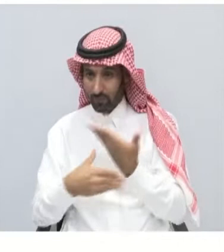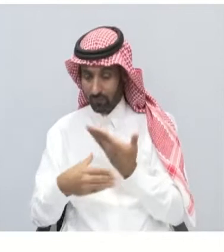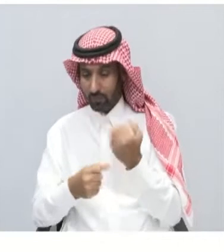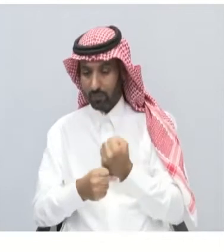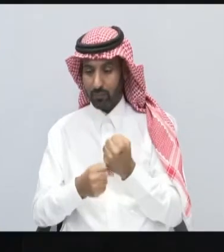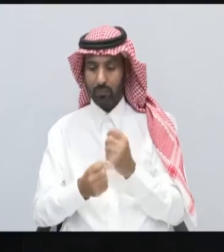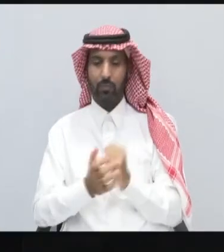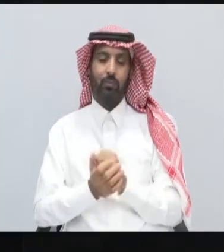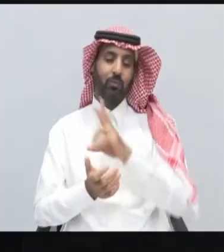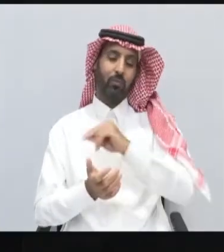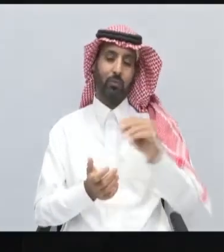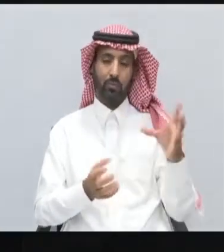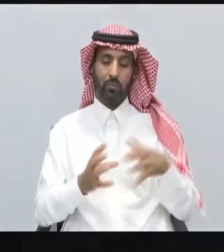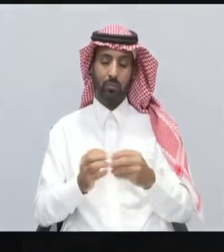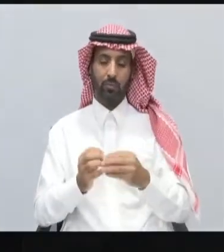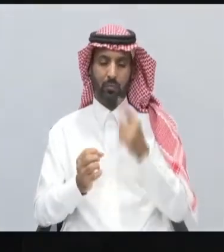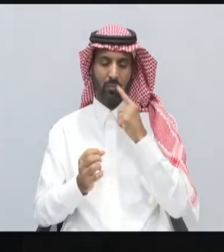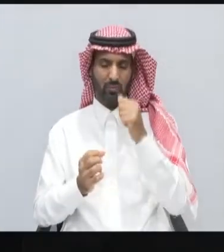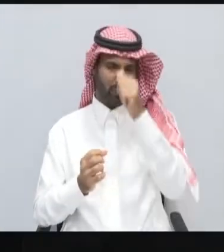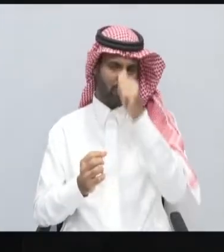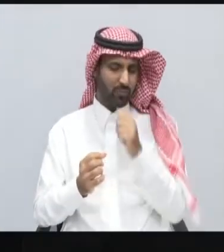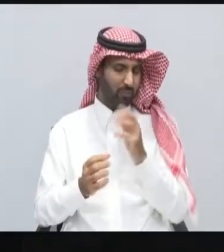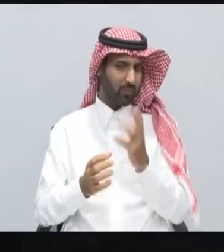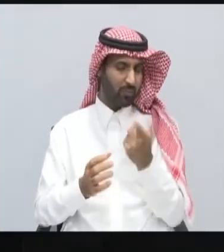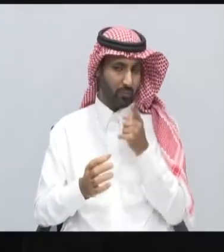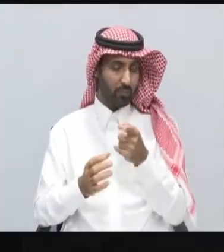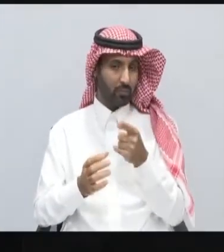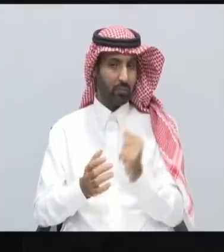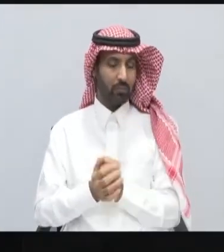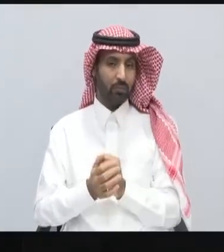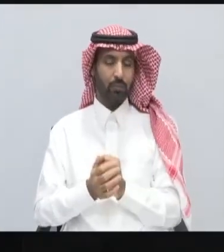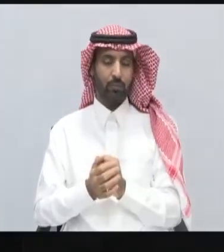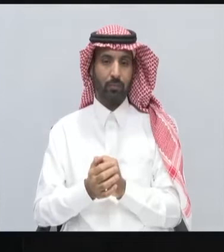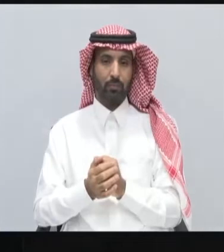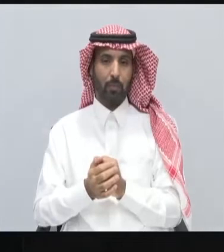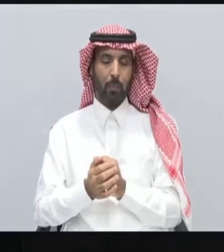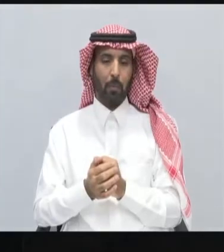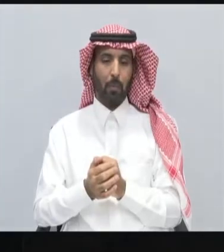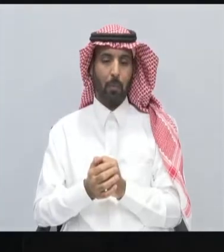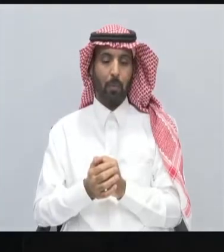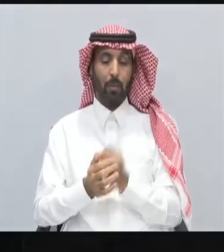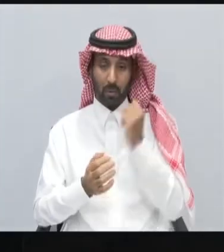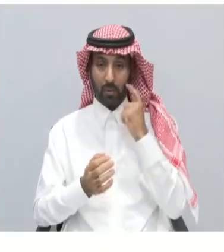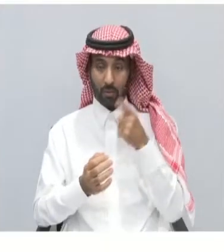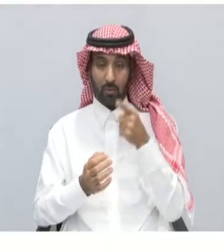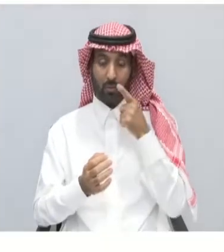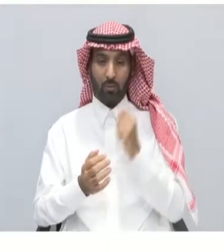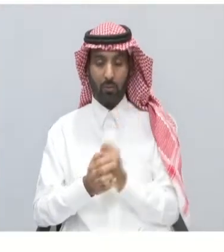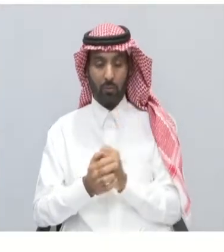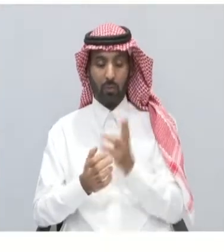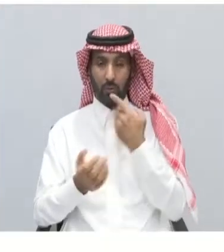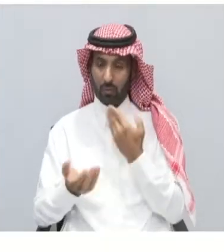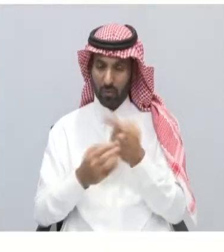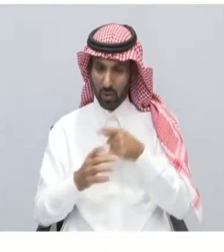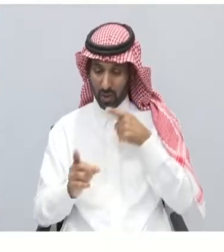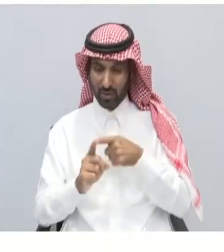they mean the same. What makes you angry or makes you uncomfortable? Do you have a